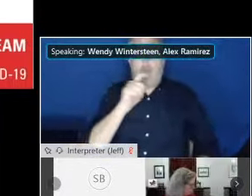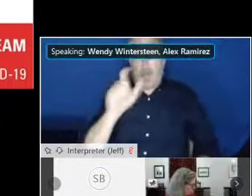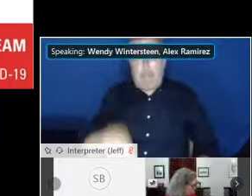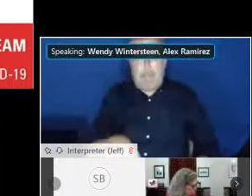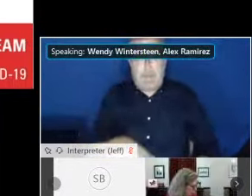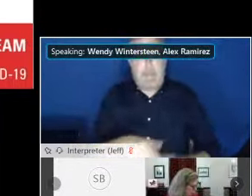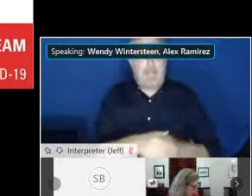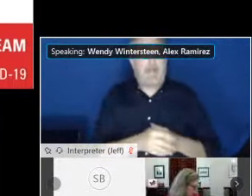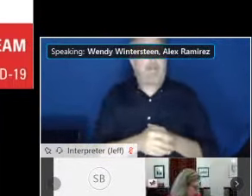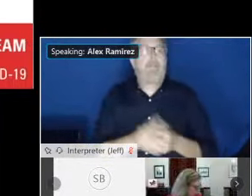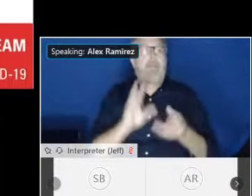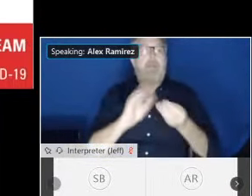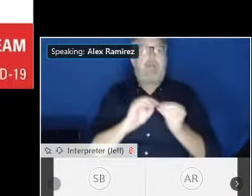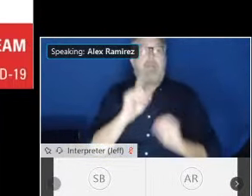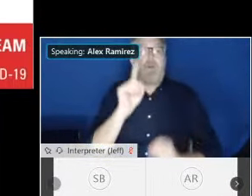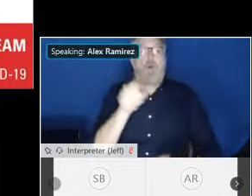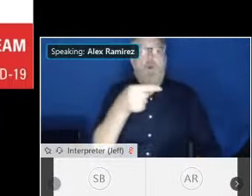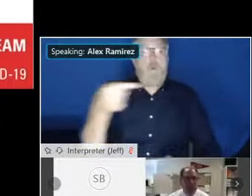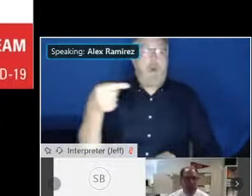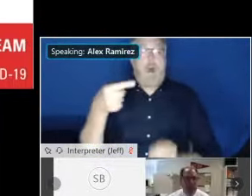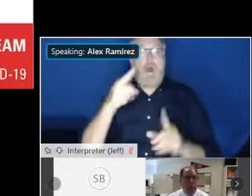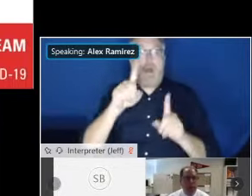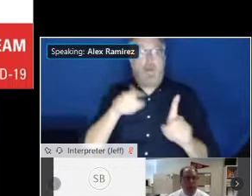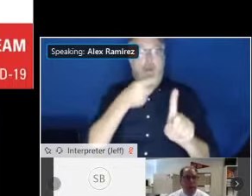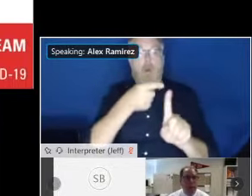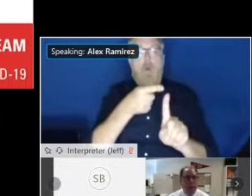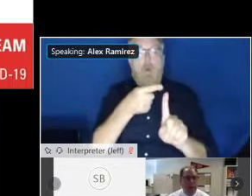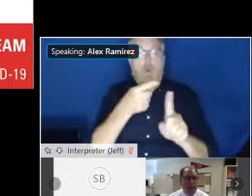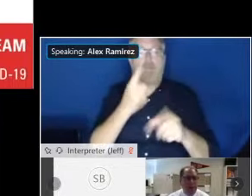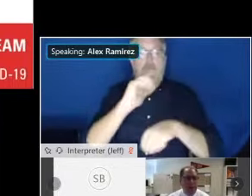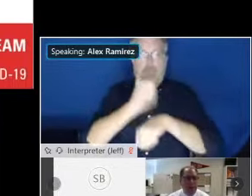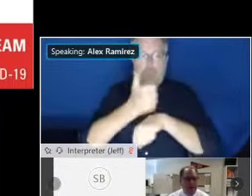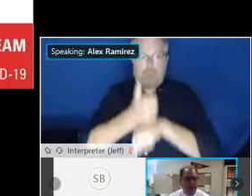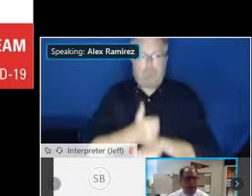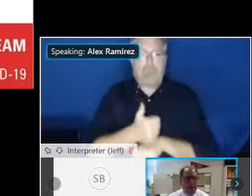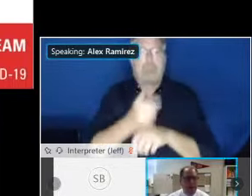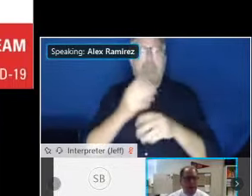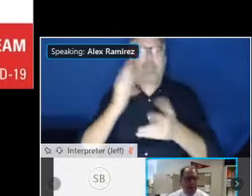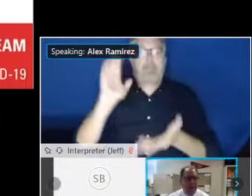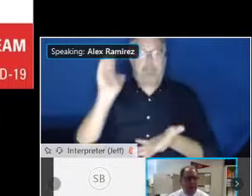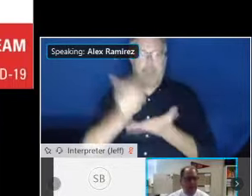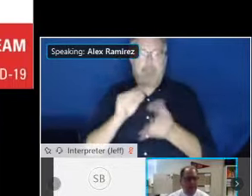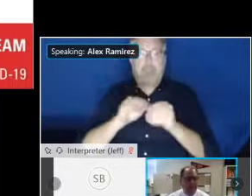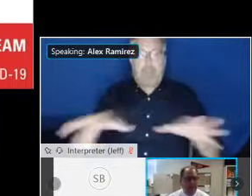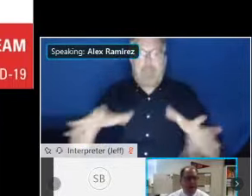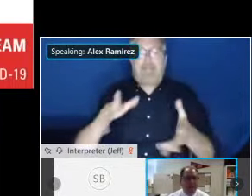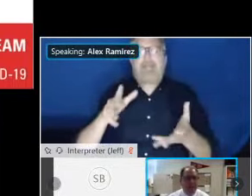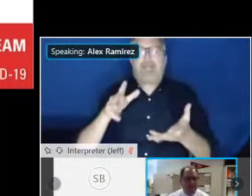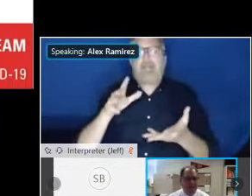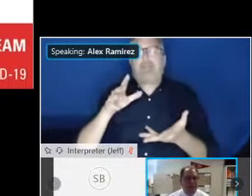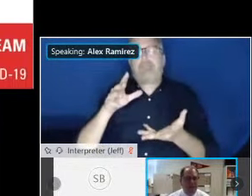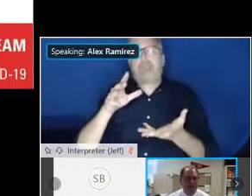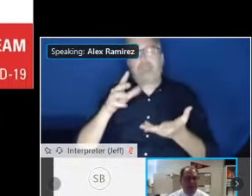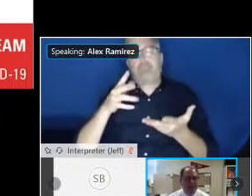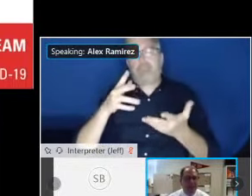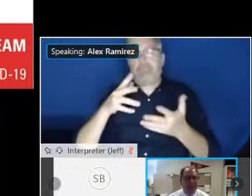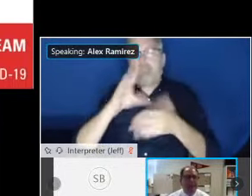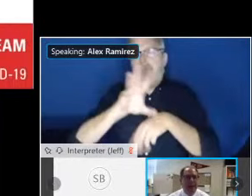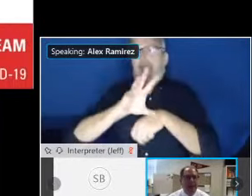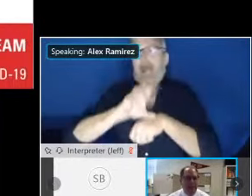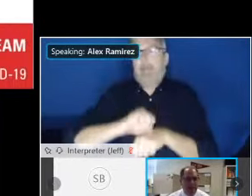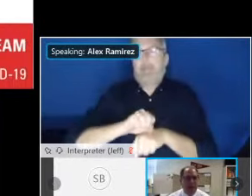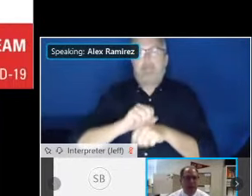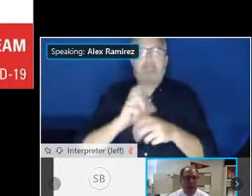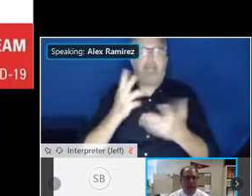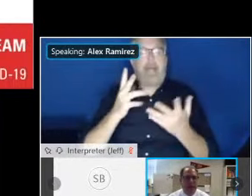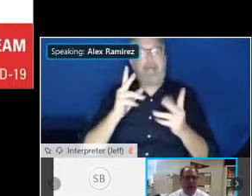one goal is to implement mitigation practices, which we will continue to emphasize throughout this presentation of the physical